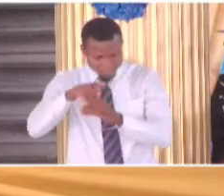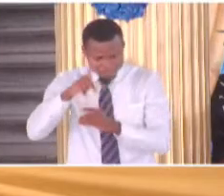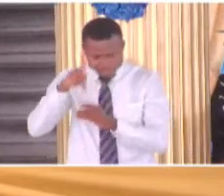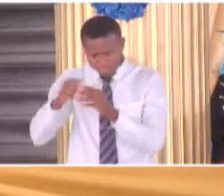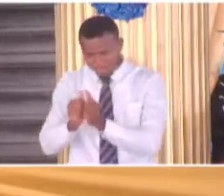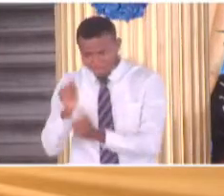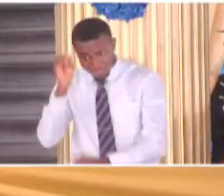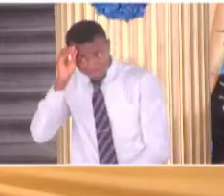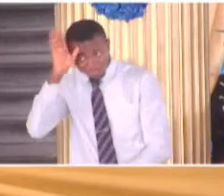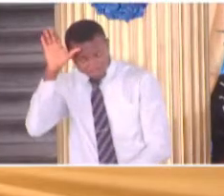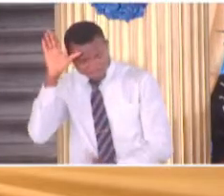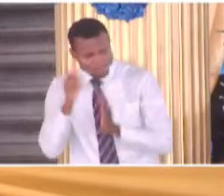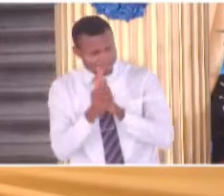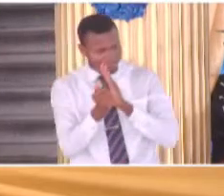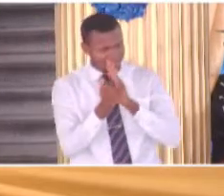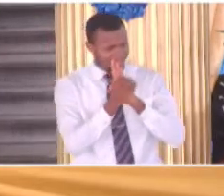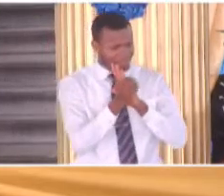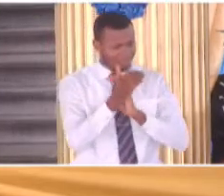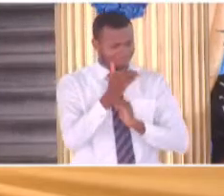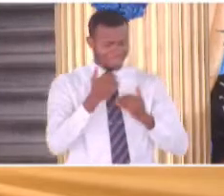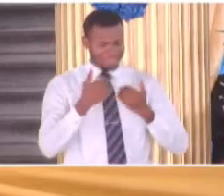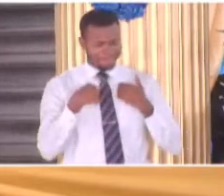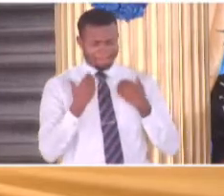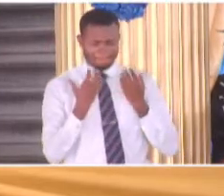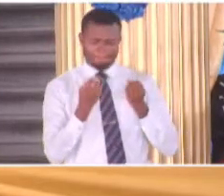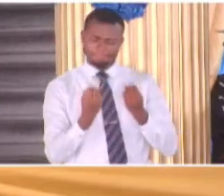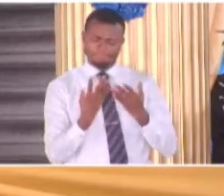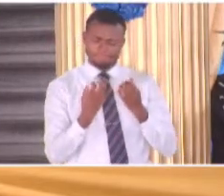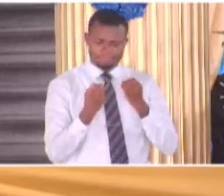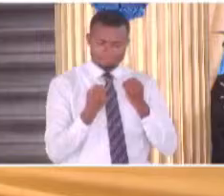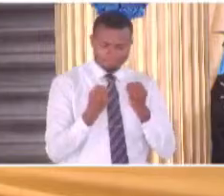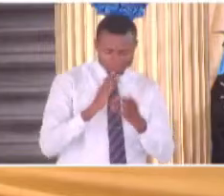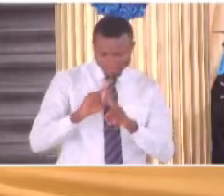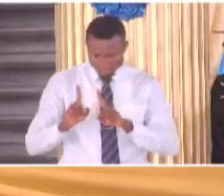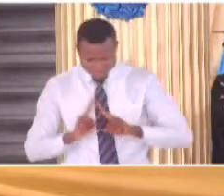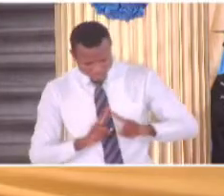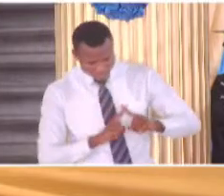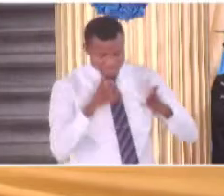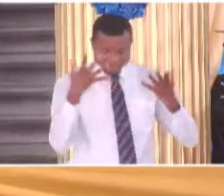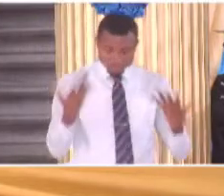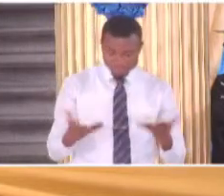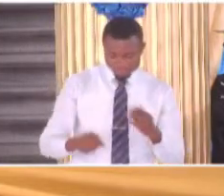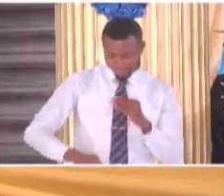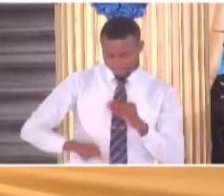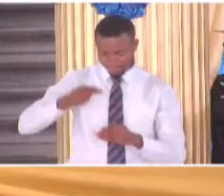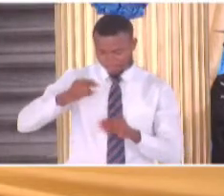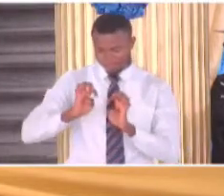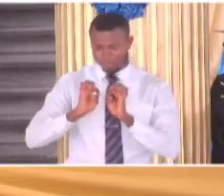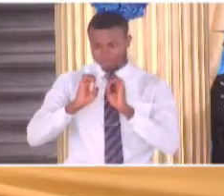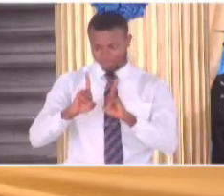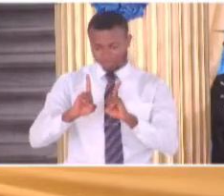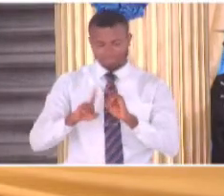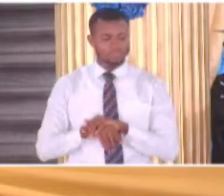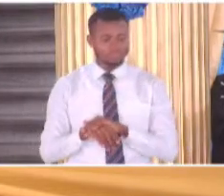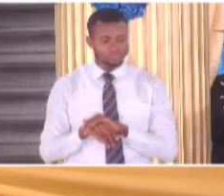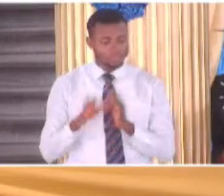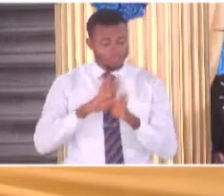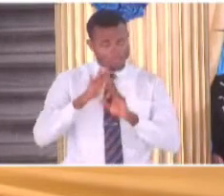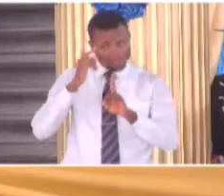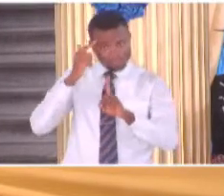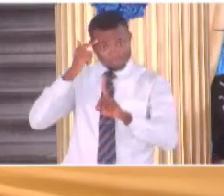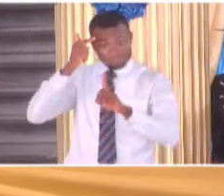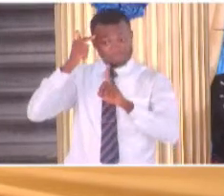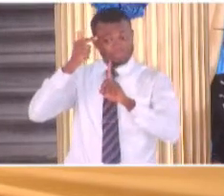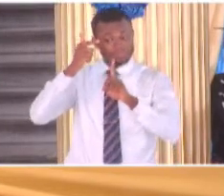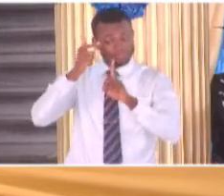to effectively navigate the complexities of higher education management. The aims of the